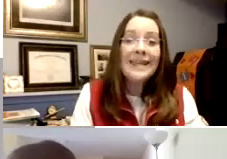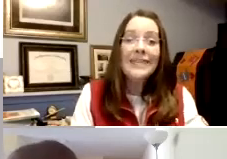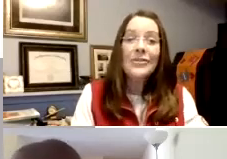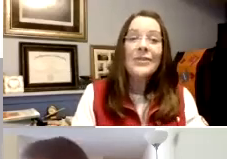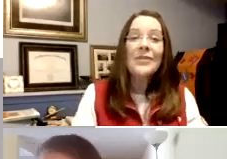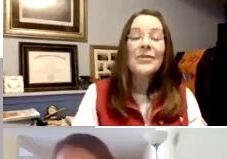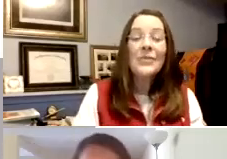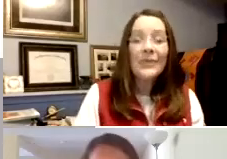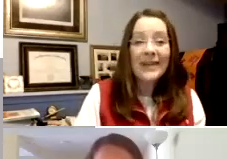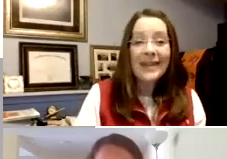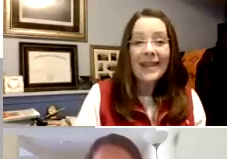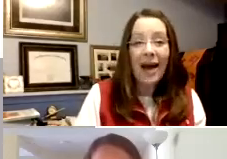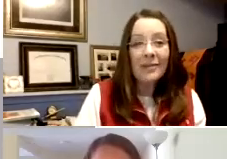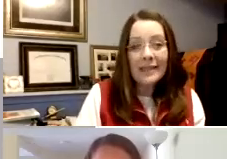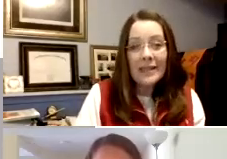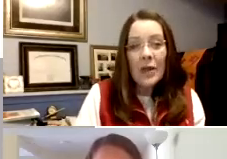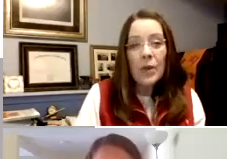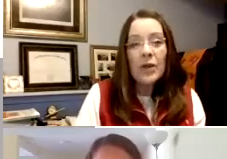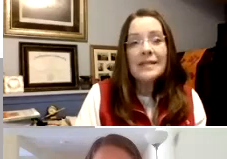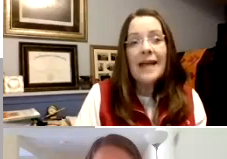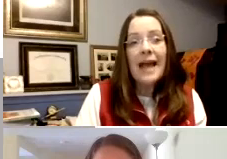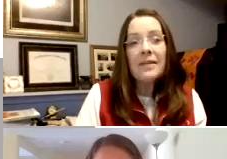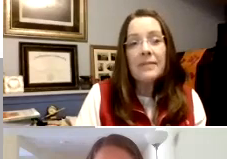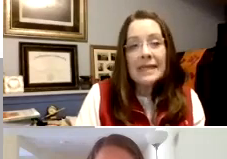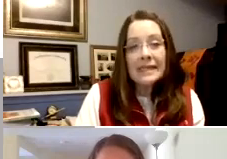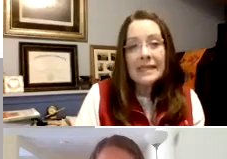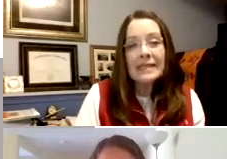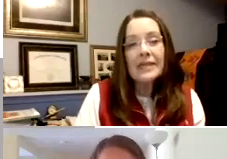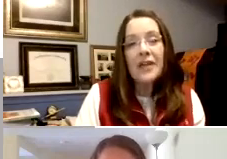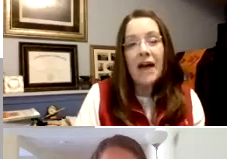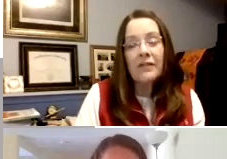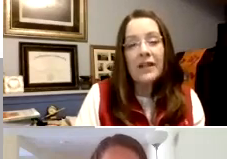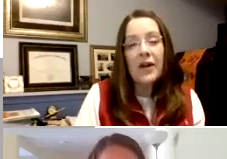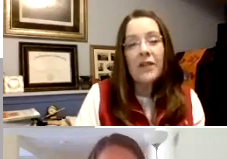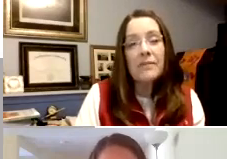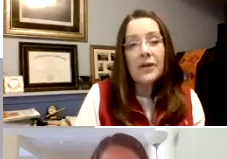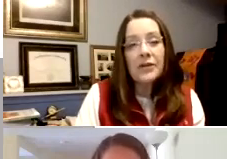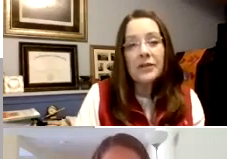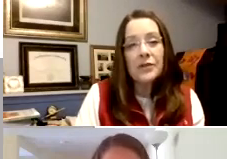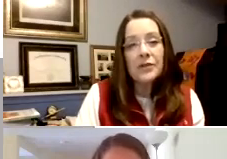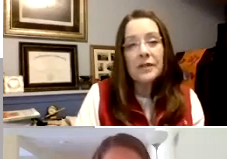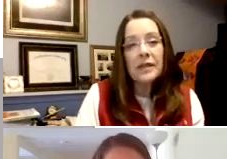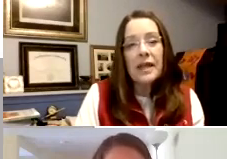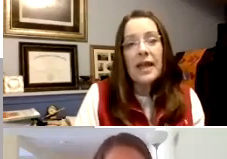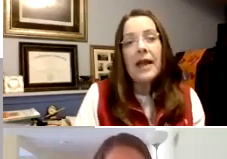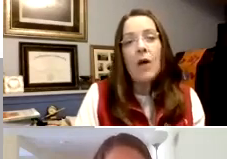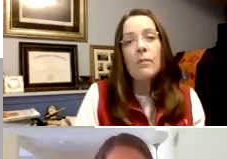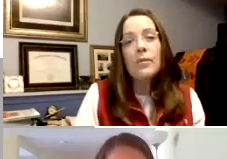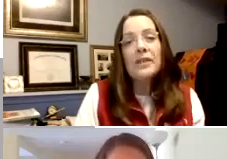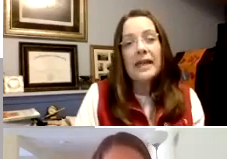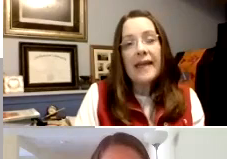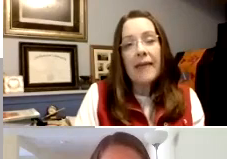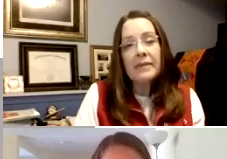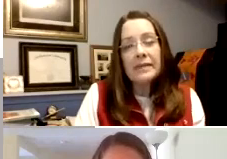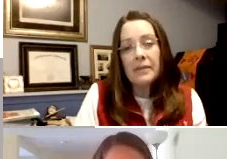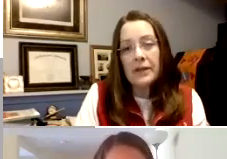want to introduce a new object, we're going to tie the pieces that are familiar to the student and help bridge